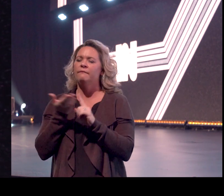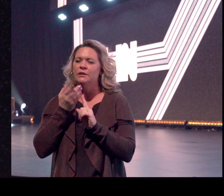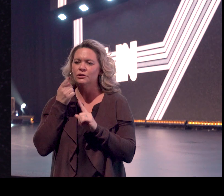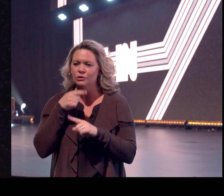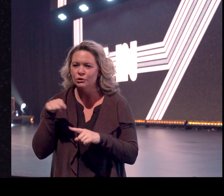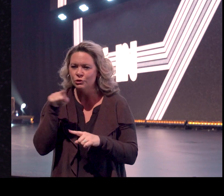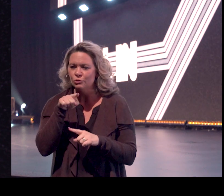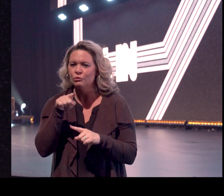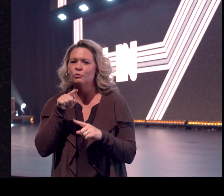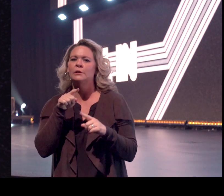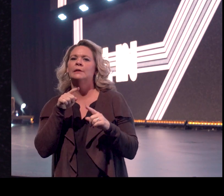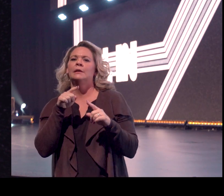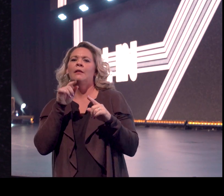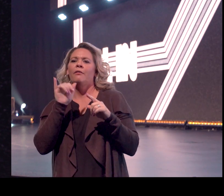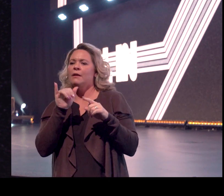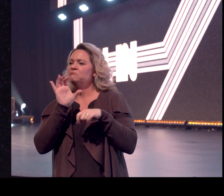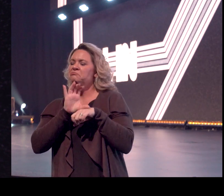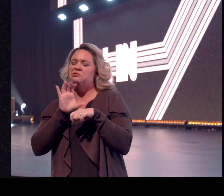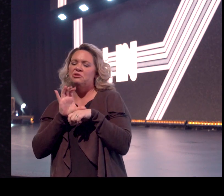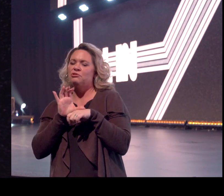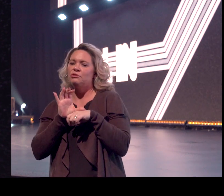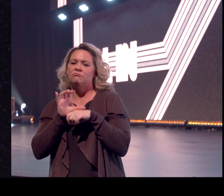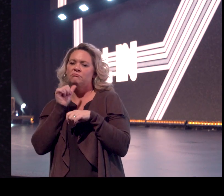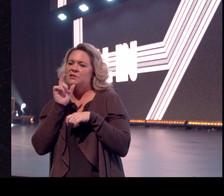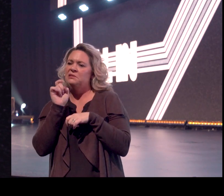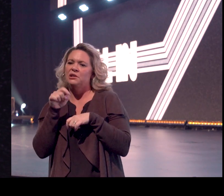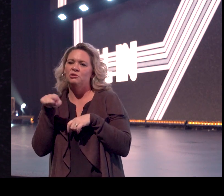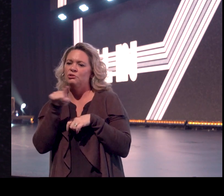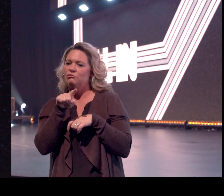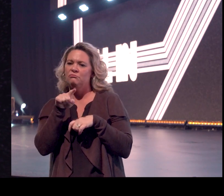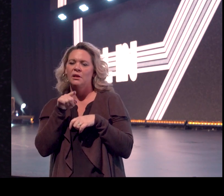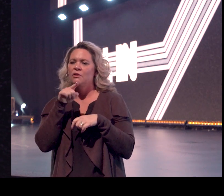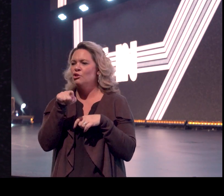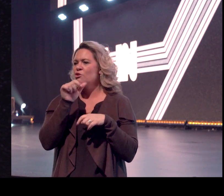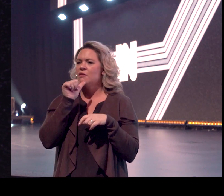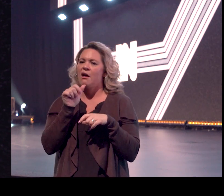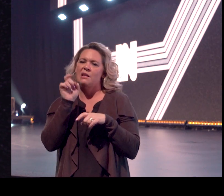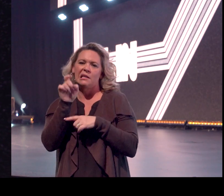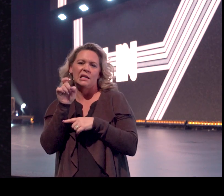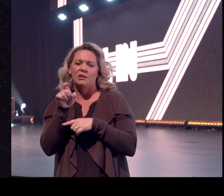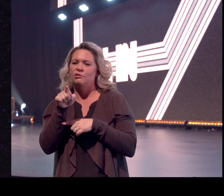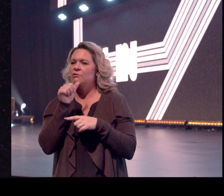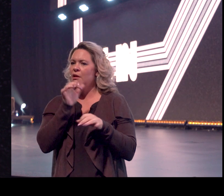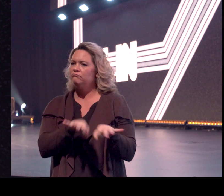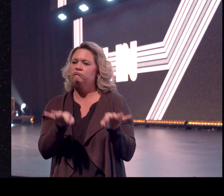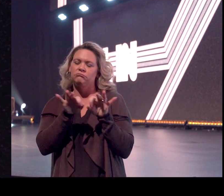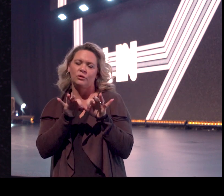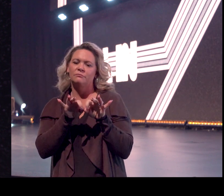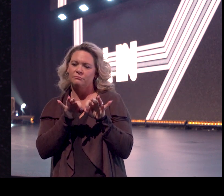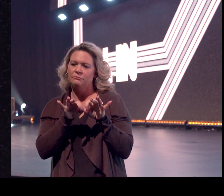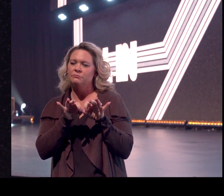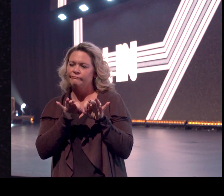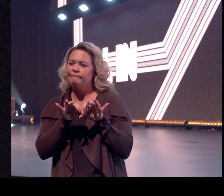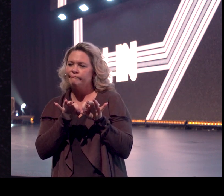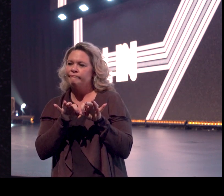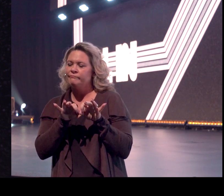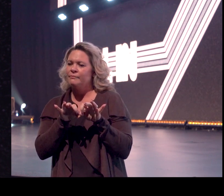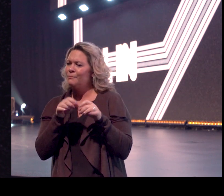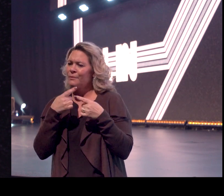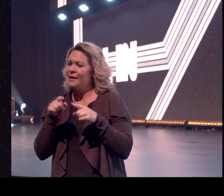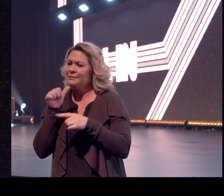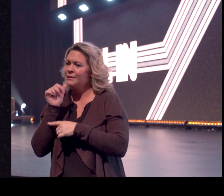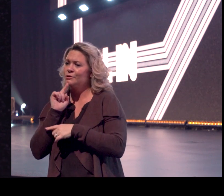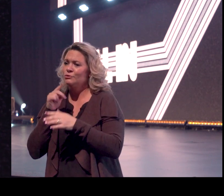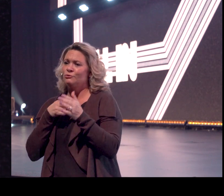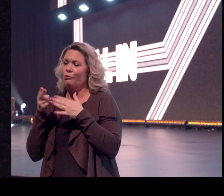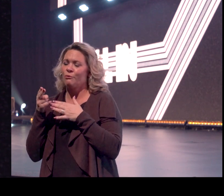to convince you when it comes to the church and what you could do contributing is that you're not needed at all. And